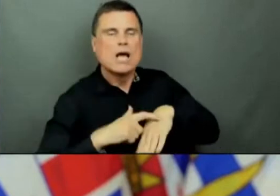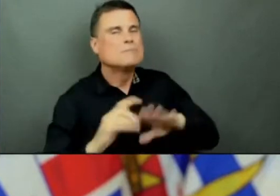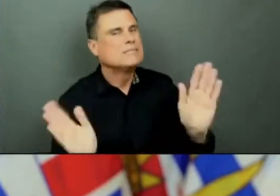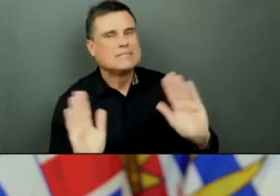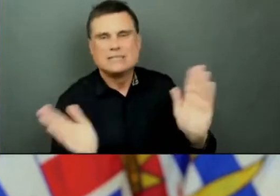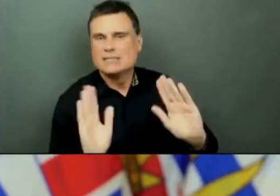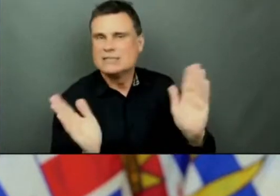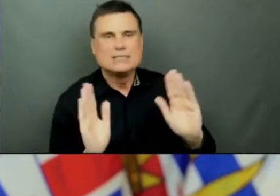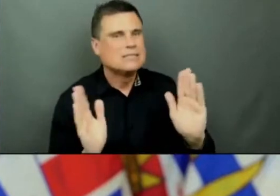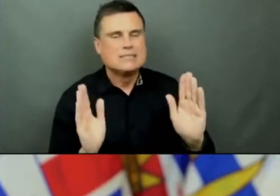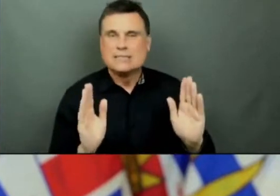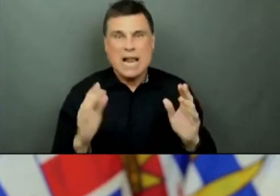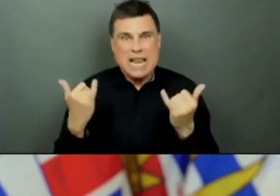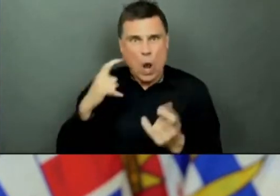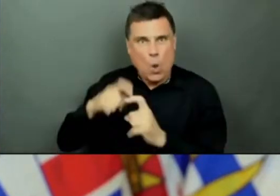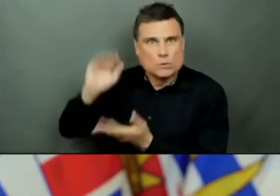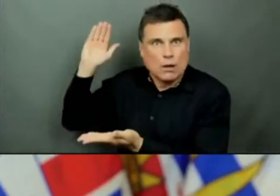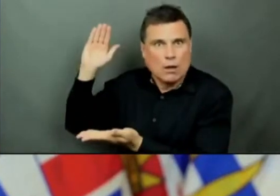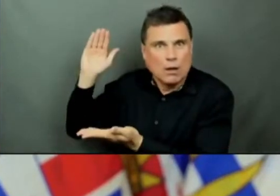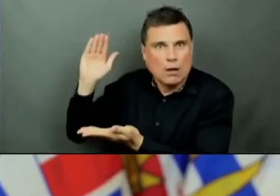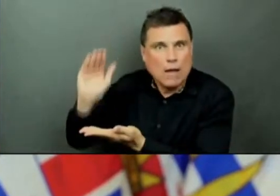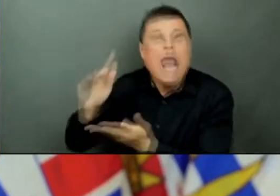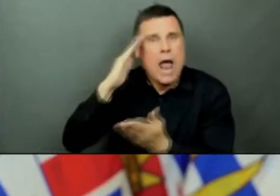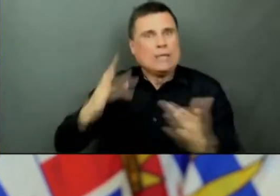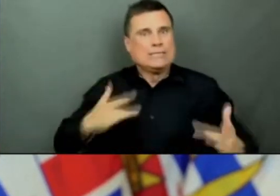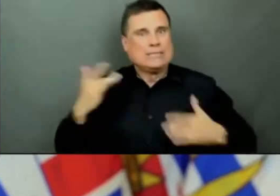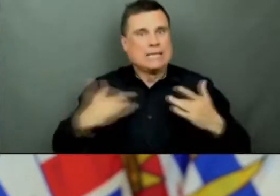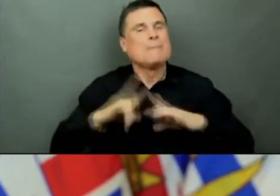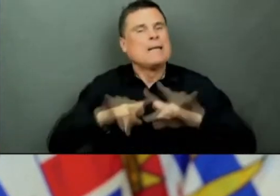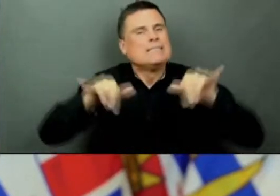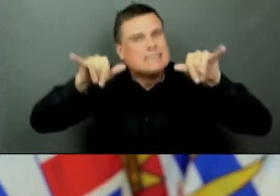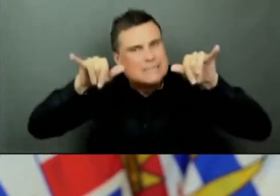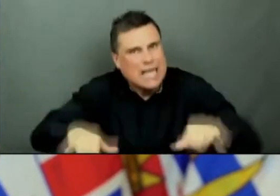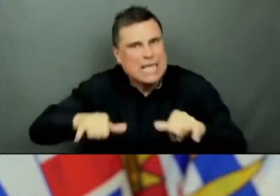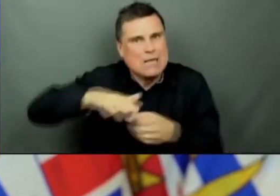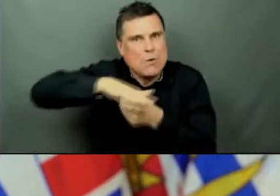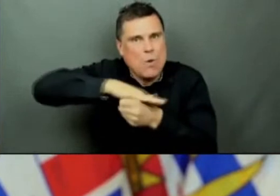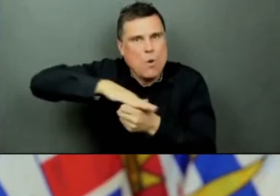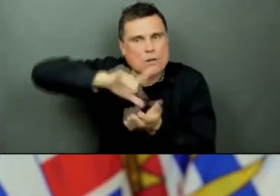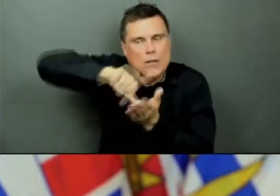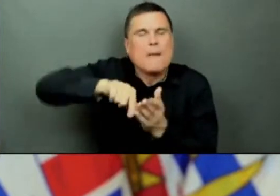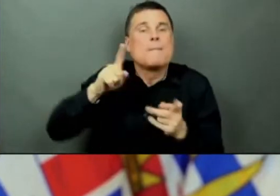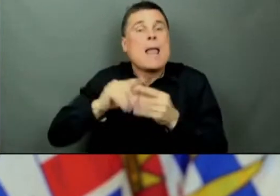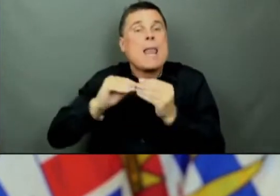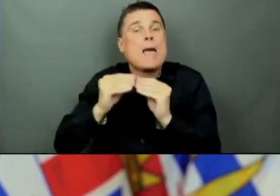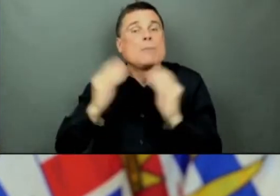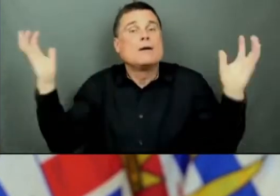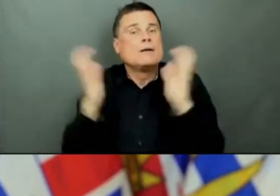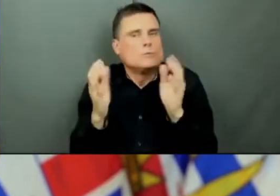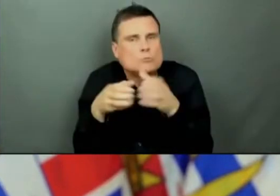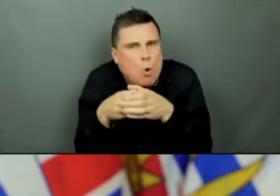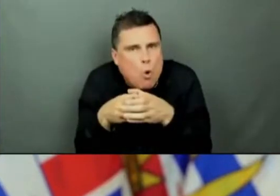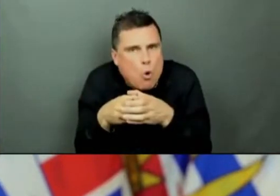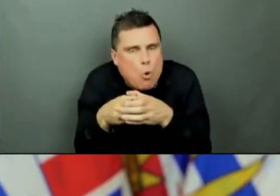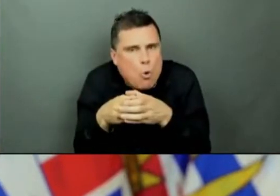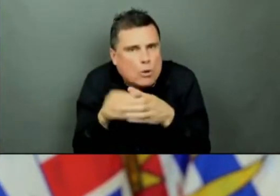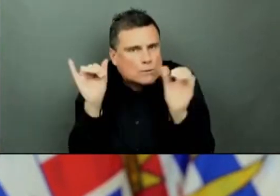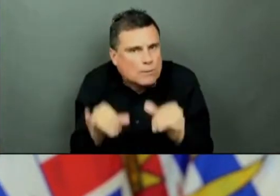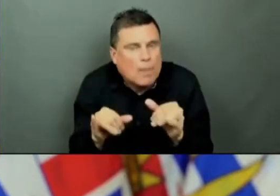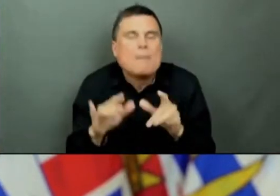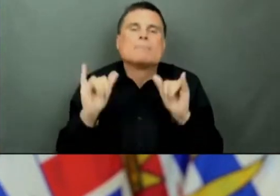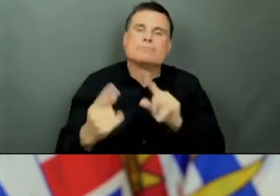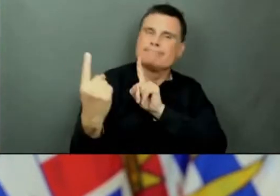This means we all need to stay local, stay small, and continue to use all of our layers of protection. I want to